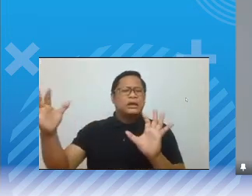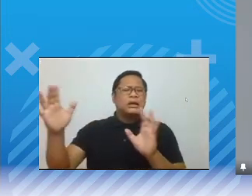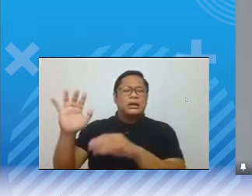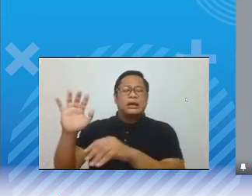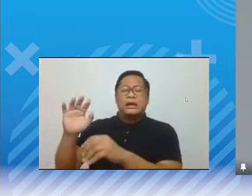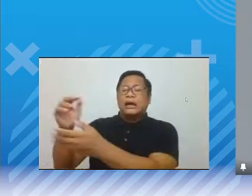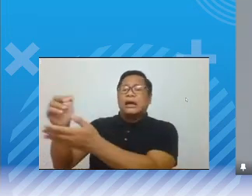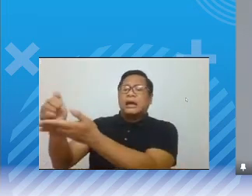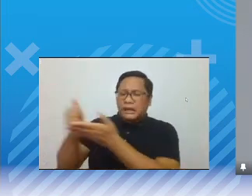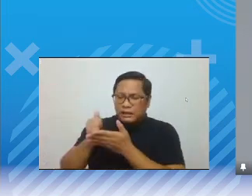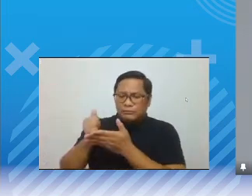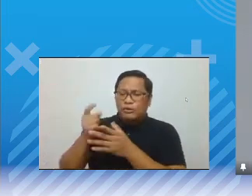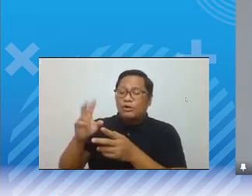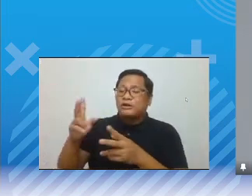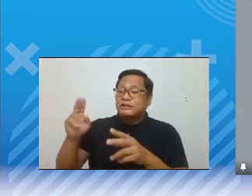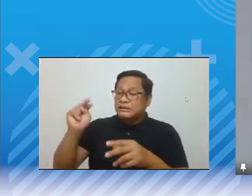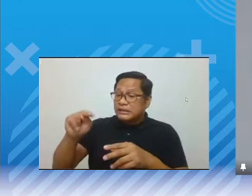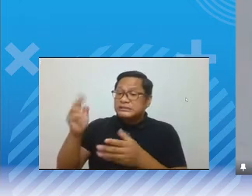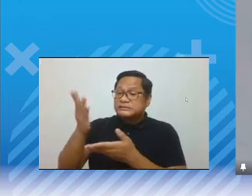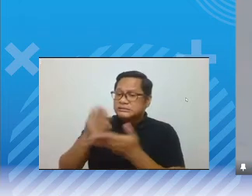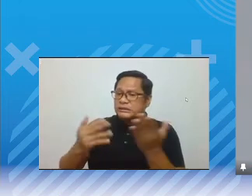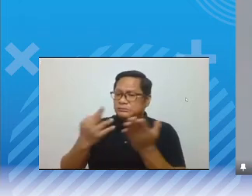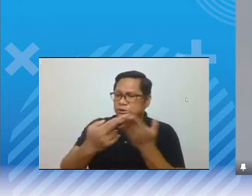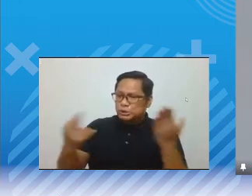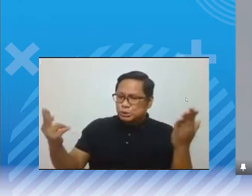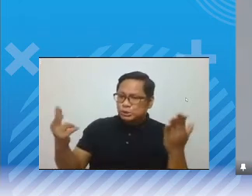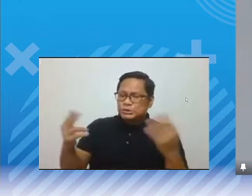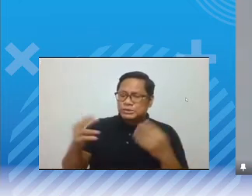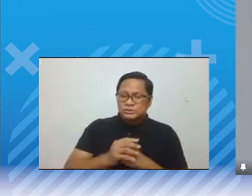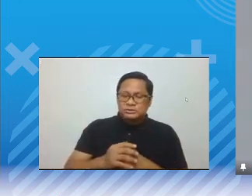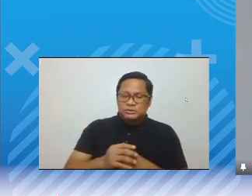or also what do you